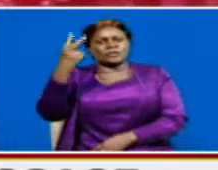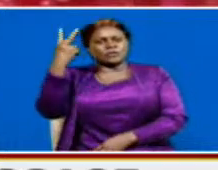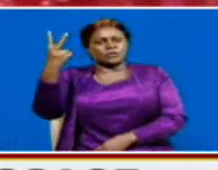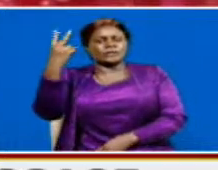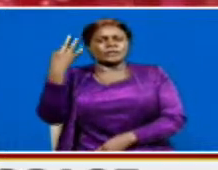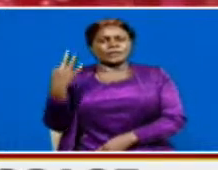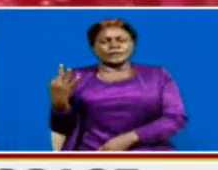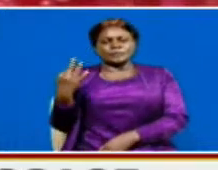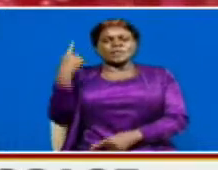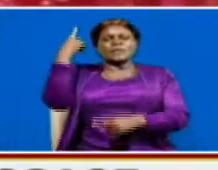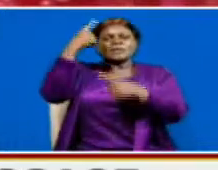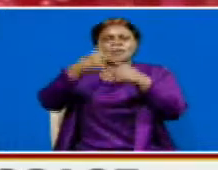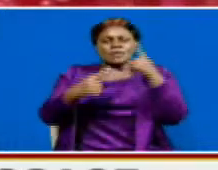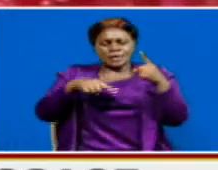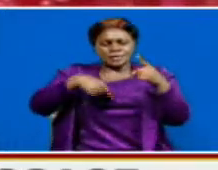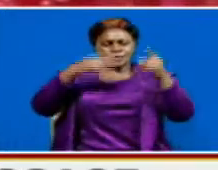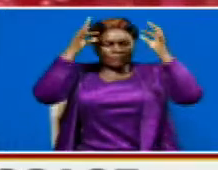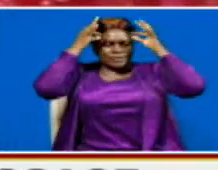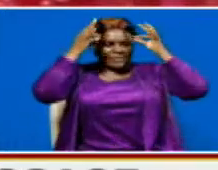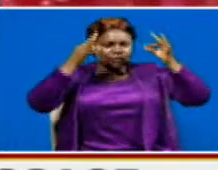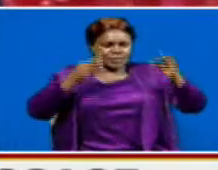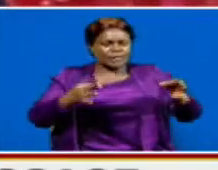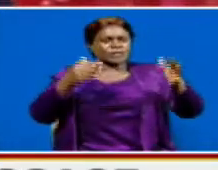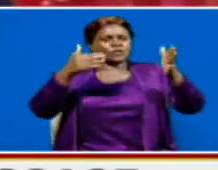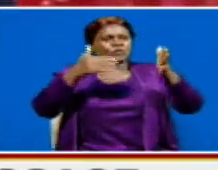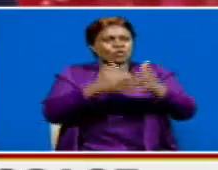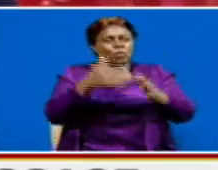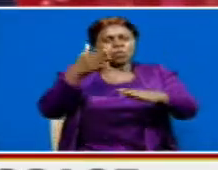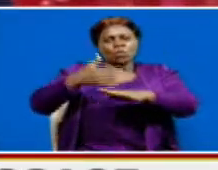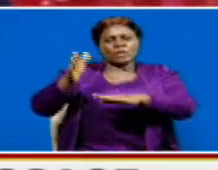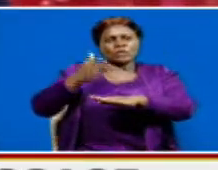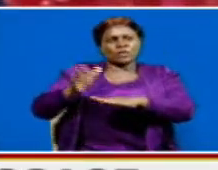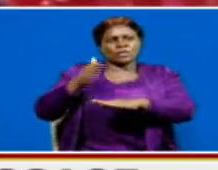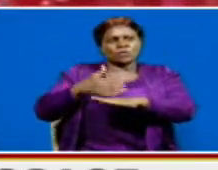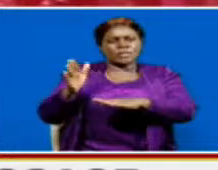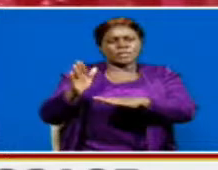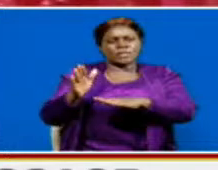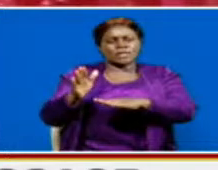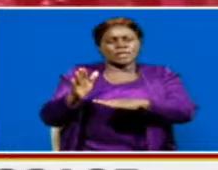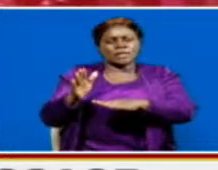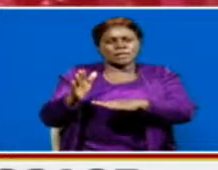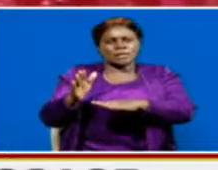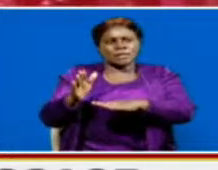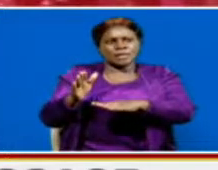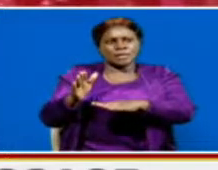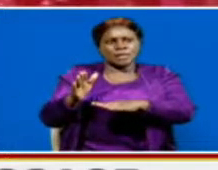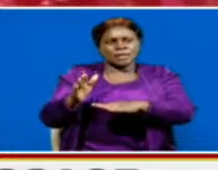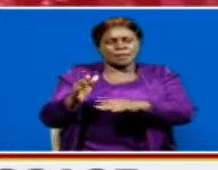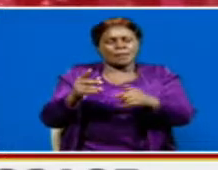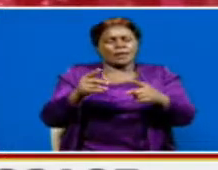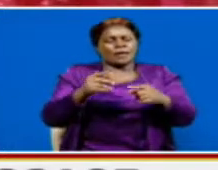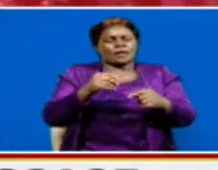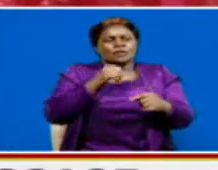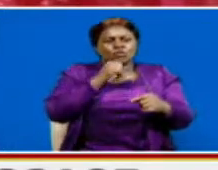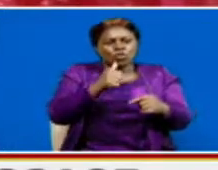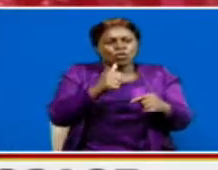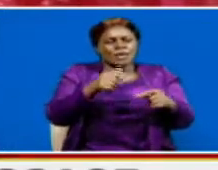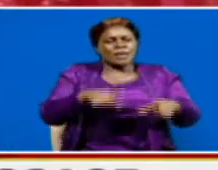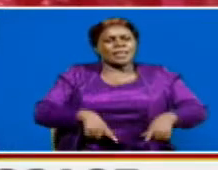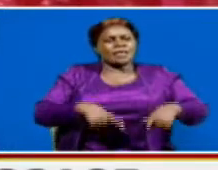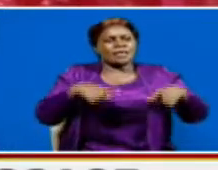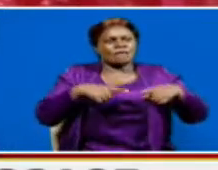2023 is the year we decided to stop wastage and extravagance, instead opting to